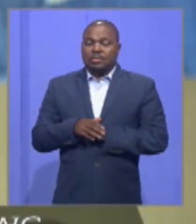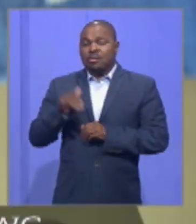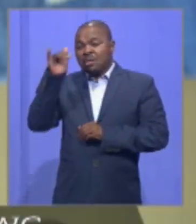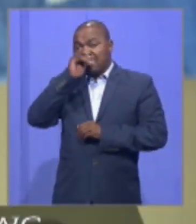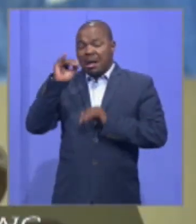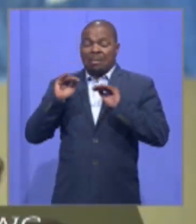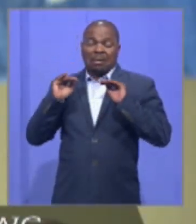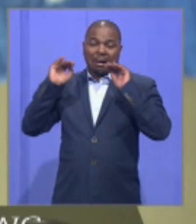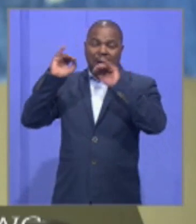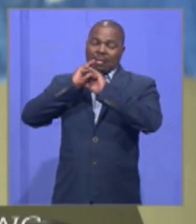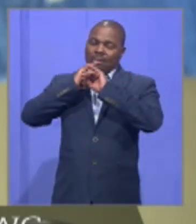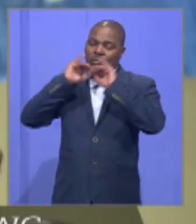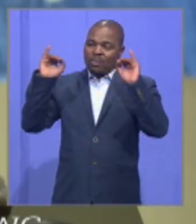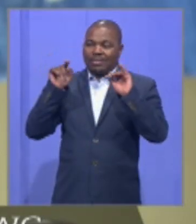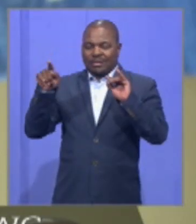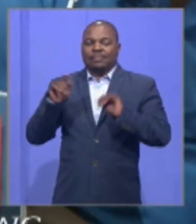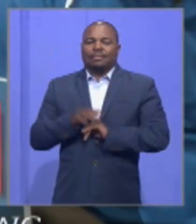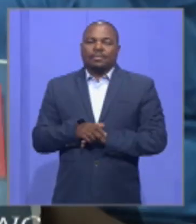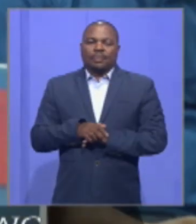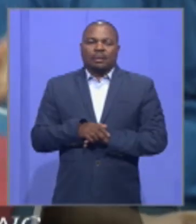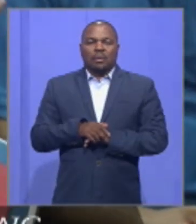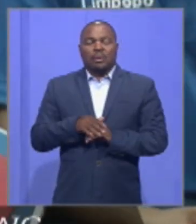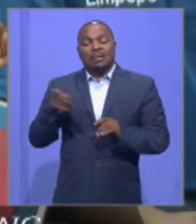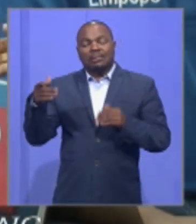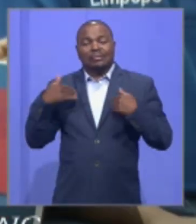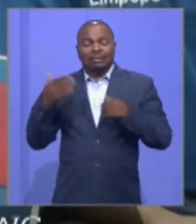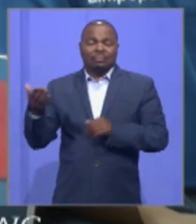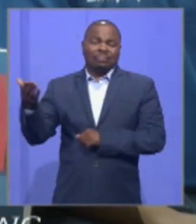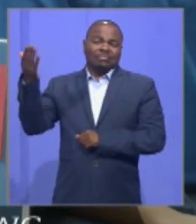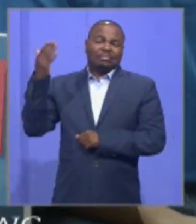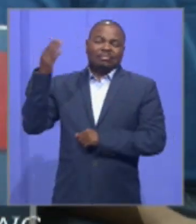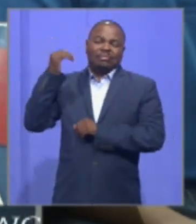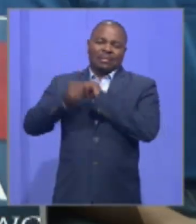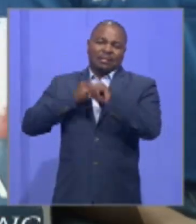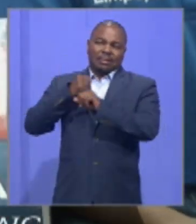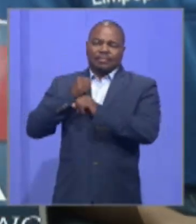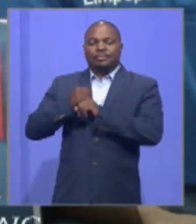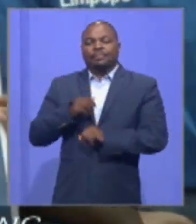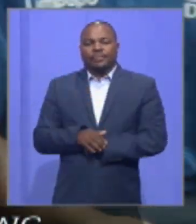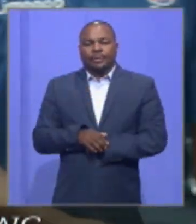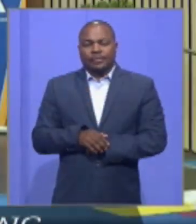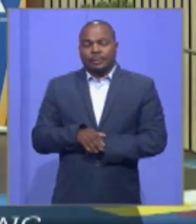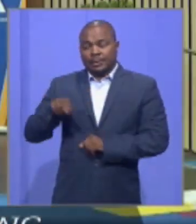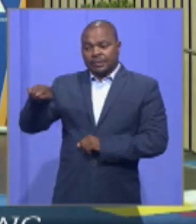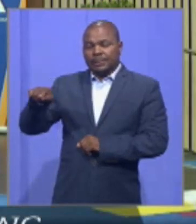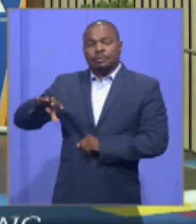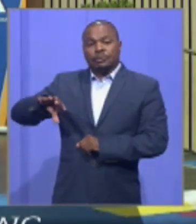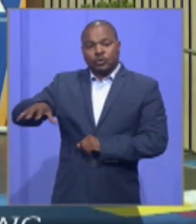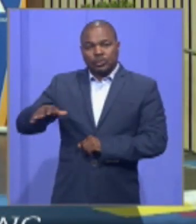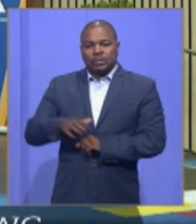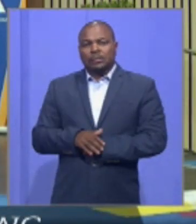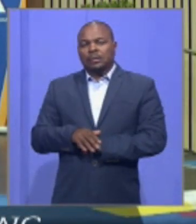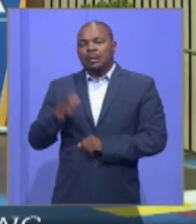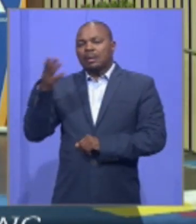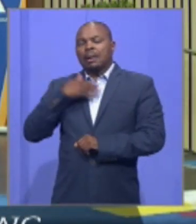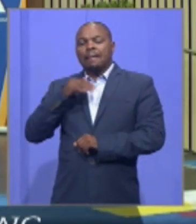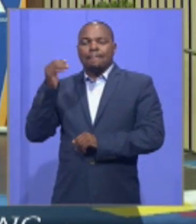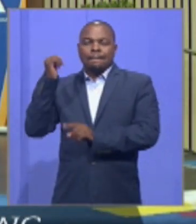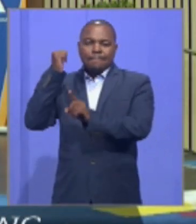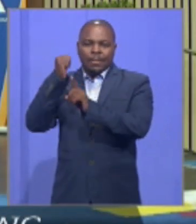e santse le tlhobaboroko e kgolo fa e sa le go simolola dingwaga di le mmalwa tse di fetileng. Porofense e kwadisitse dikgetse tsa polao di